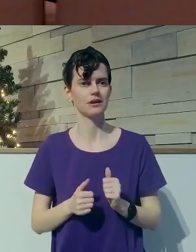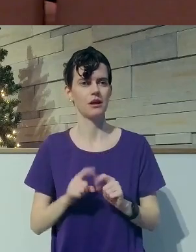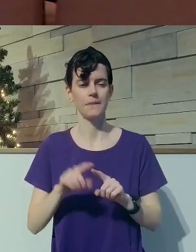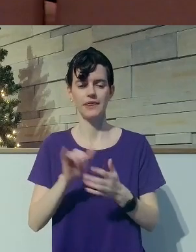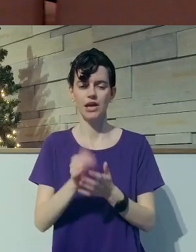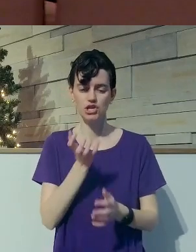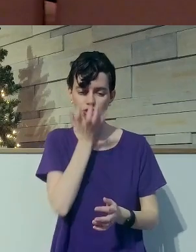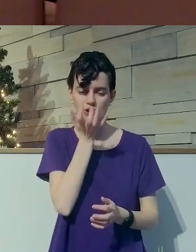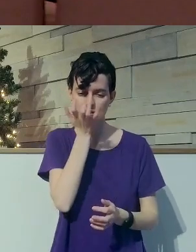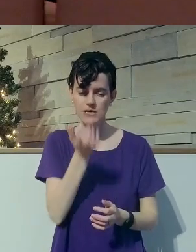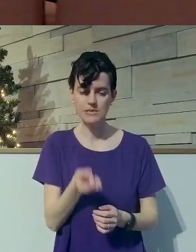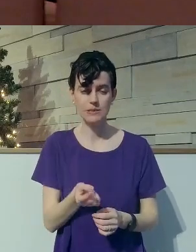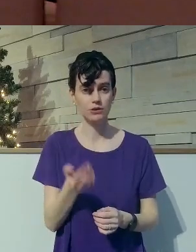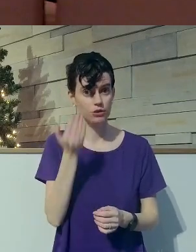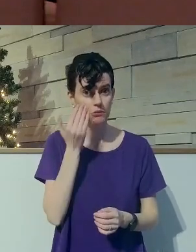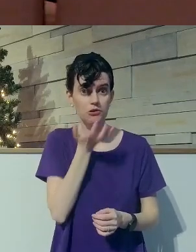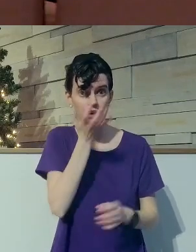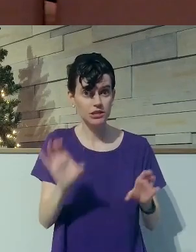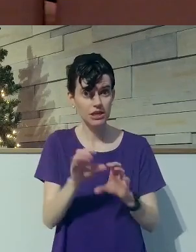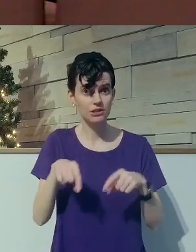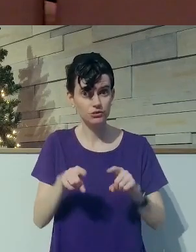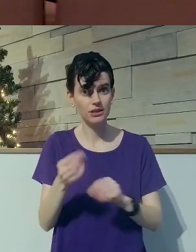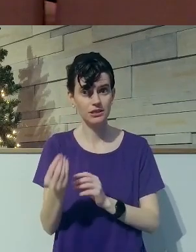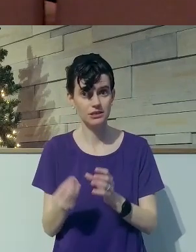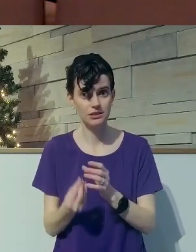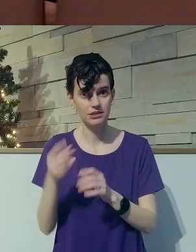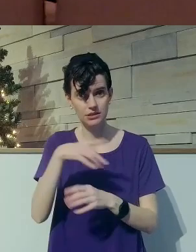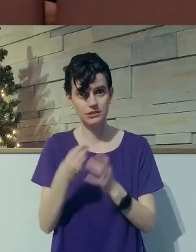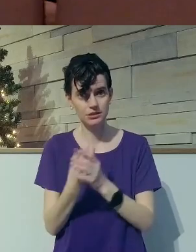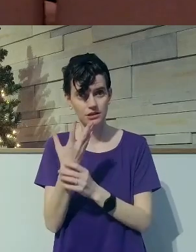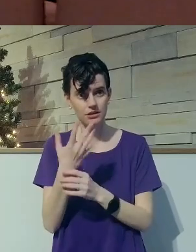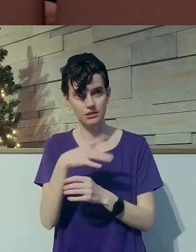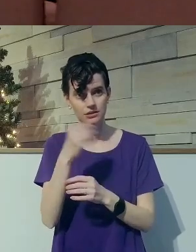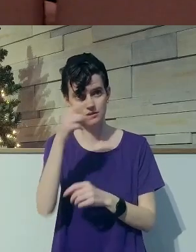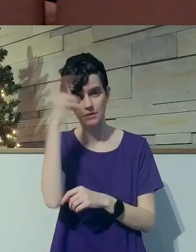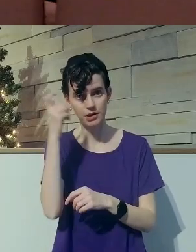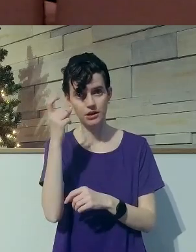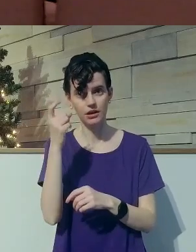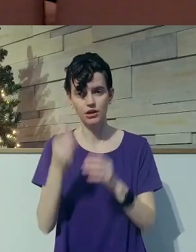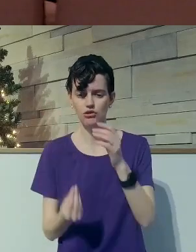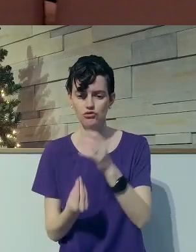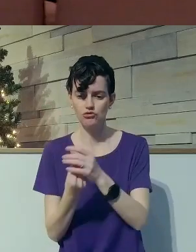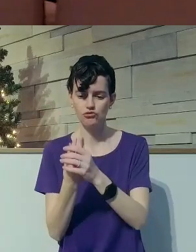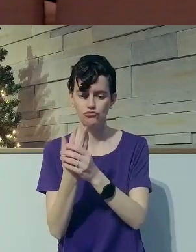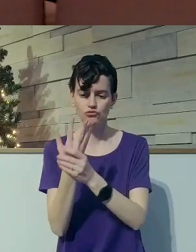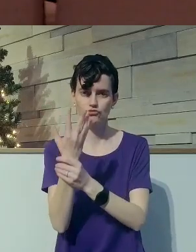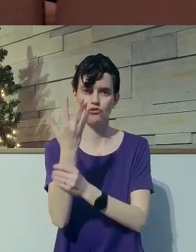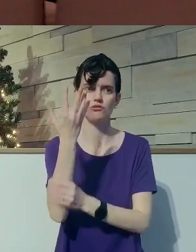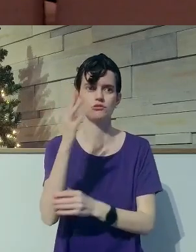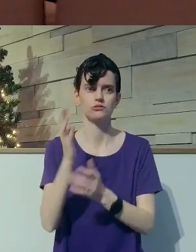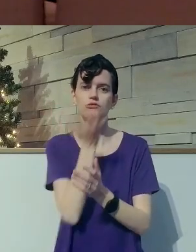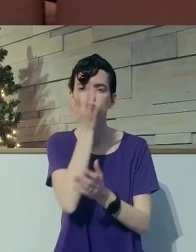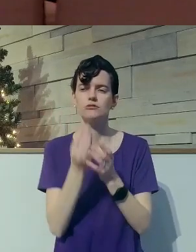that grass, you know what grass does in the summer? It grows. It is horrible. It's terrible. It's nasty.